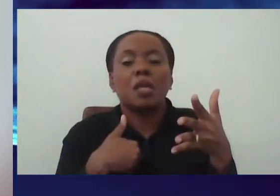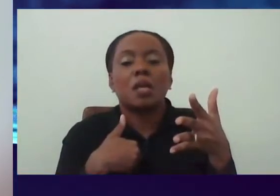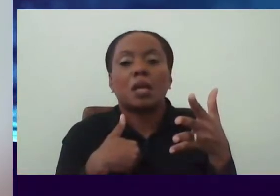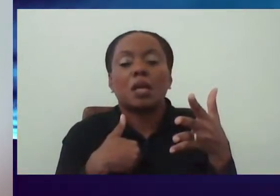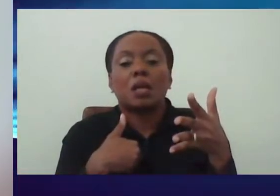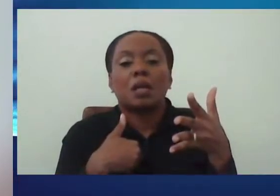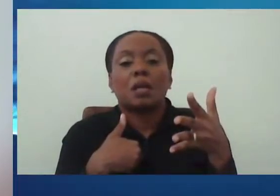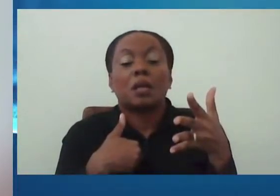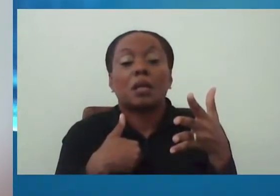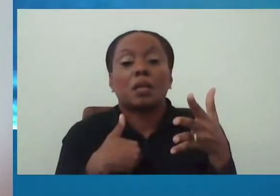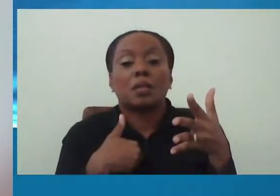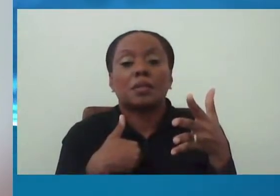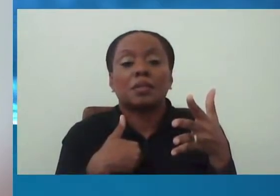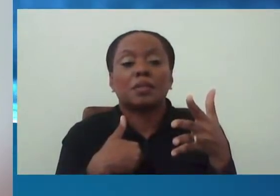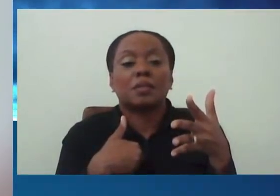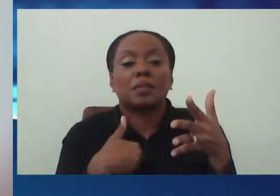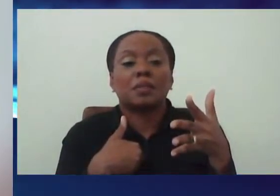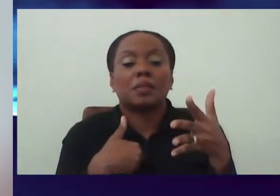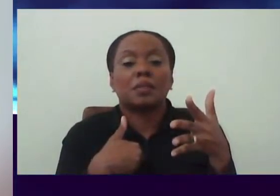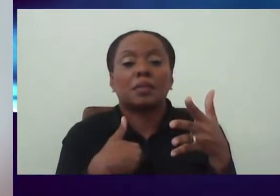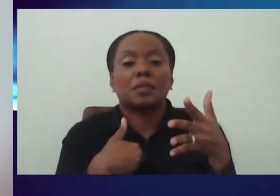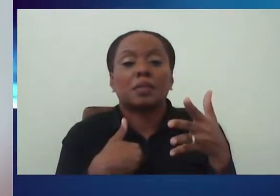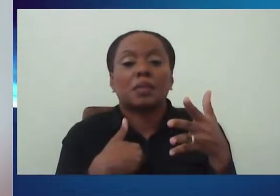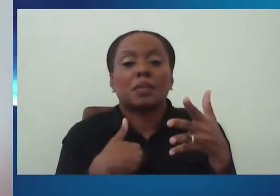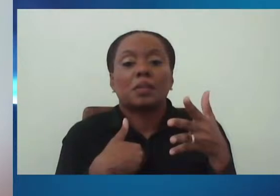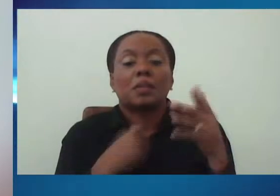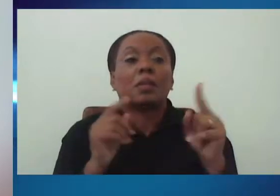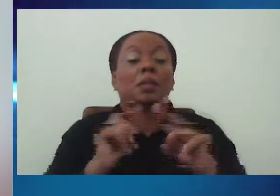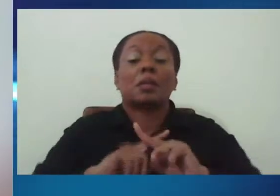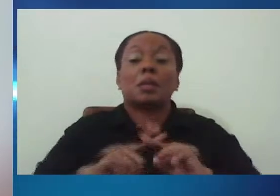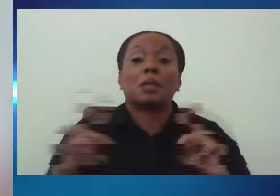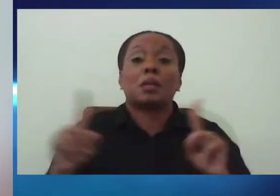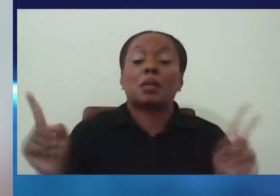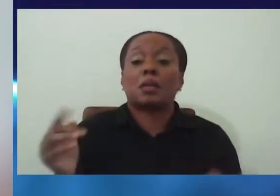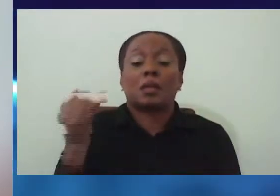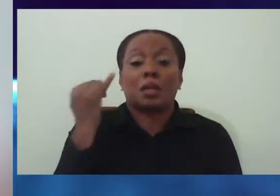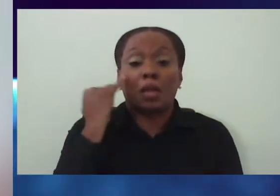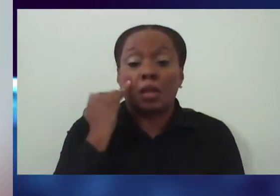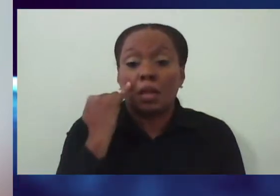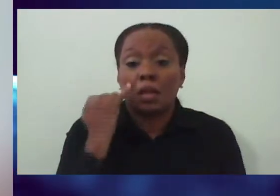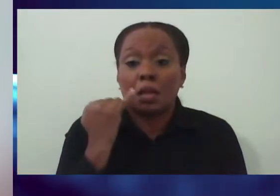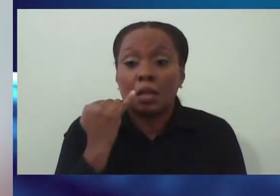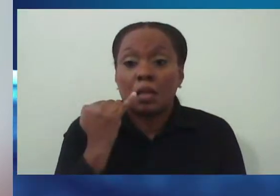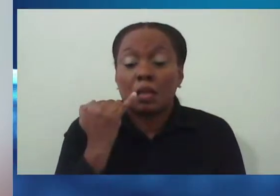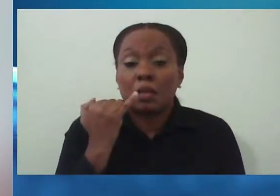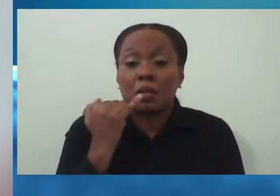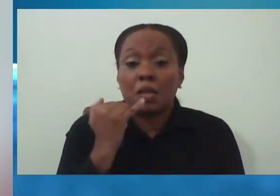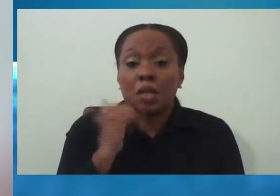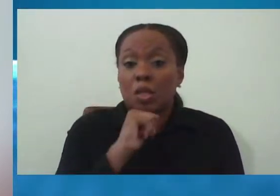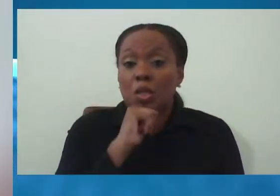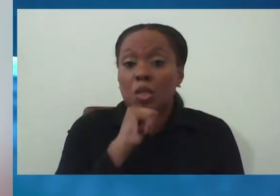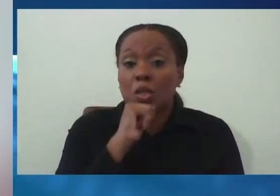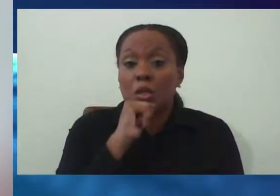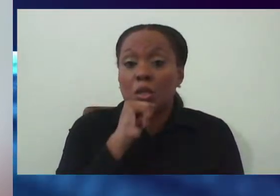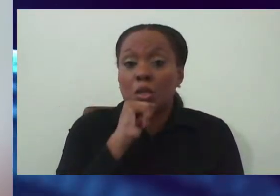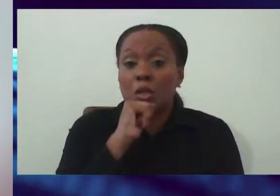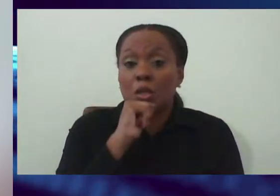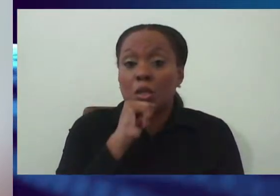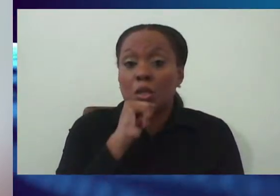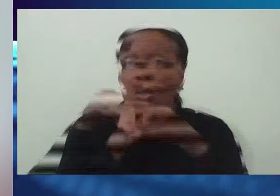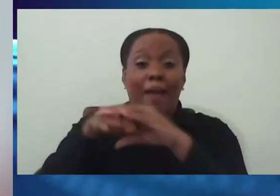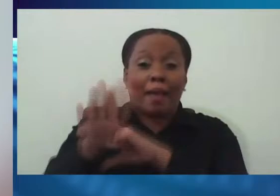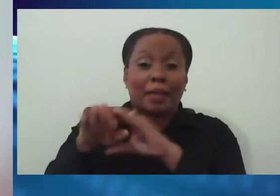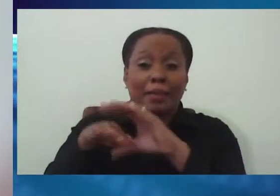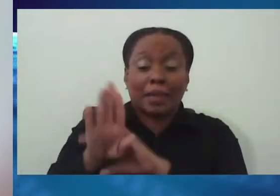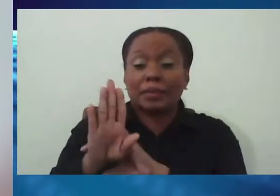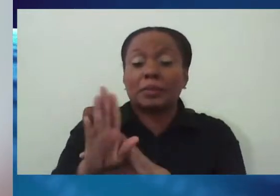if someone is having a delay in terms of access to a death certificate